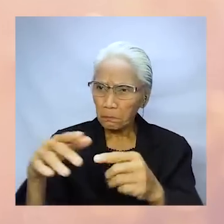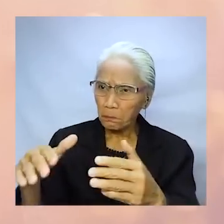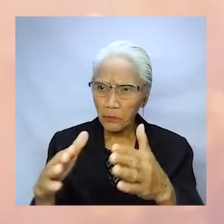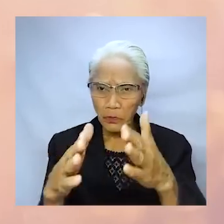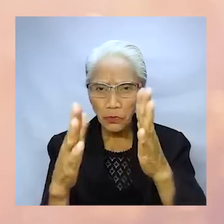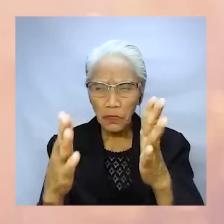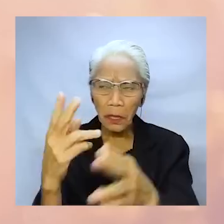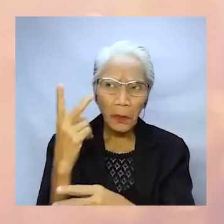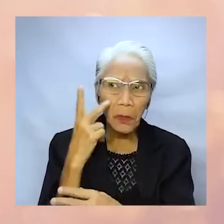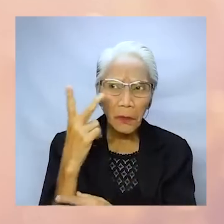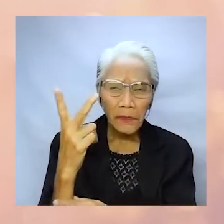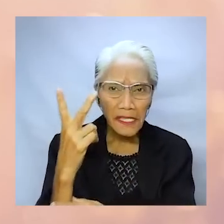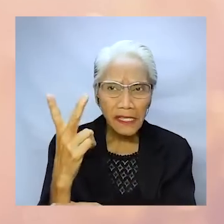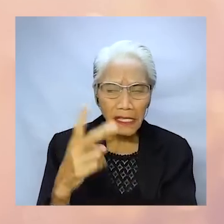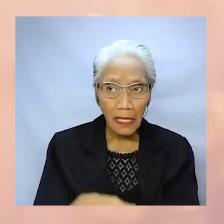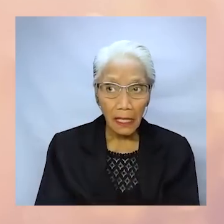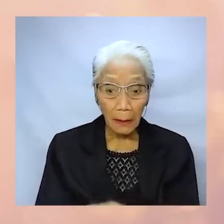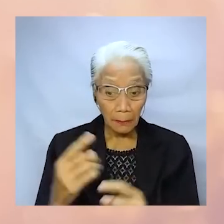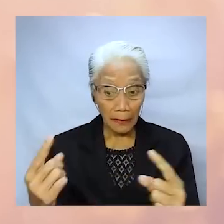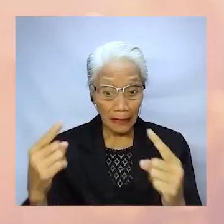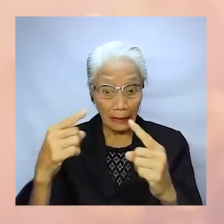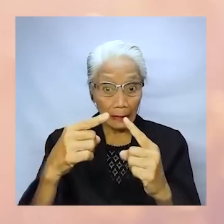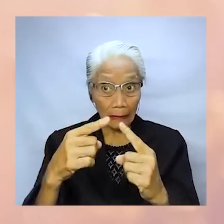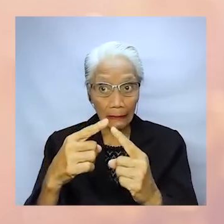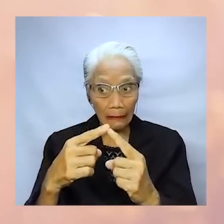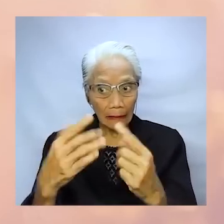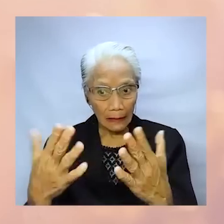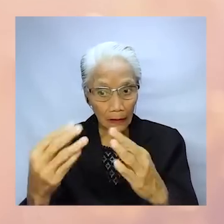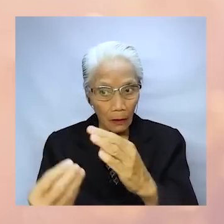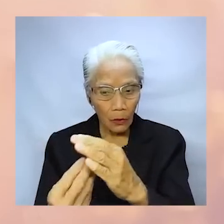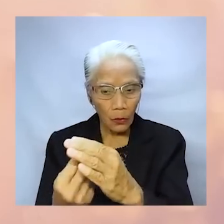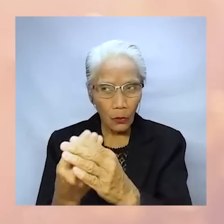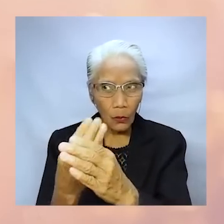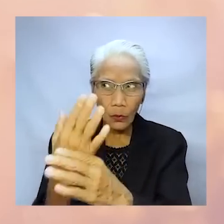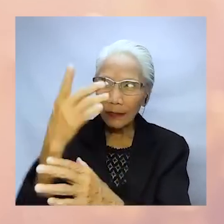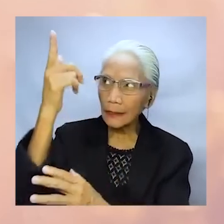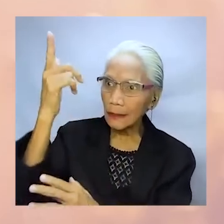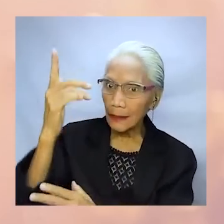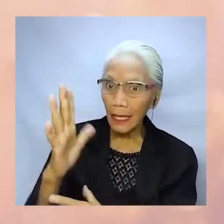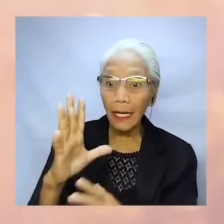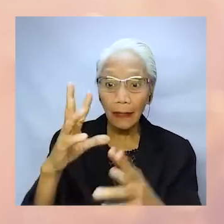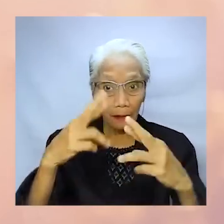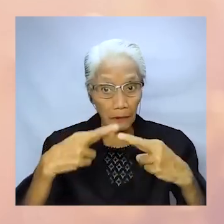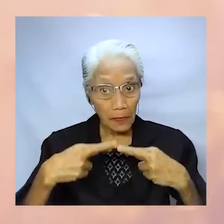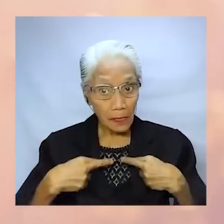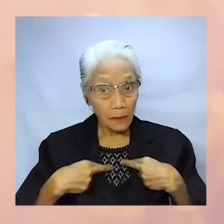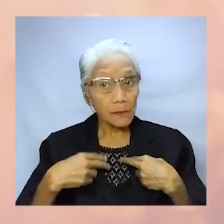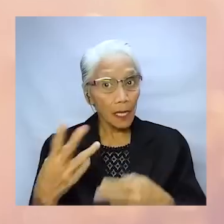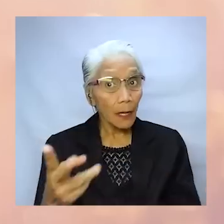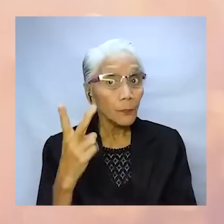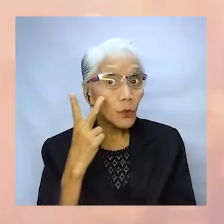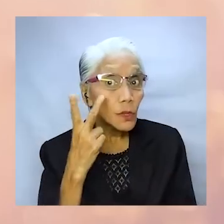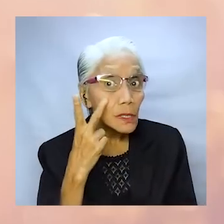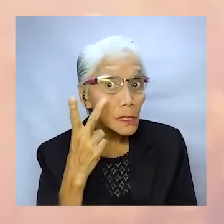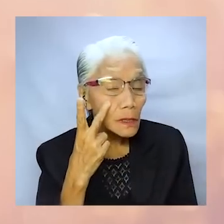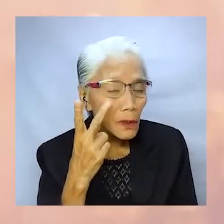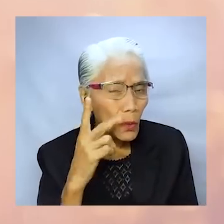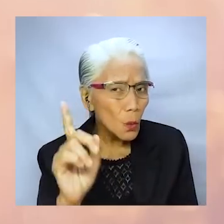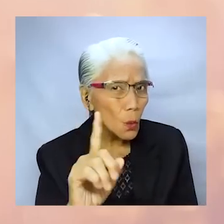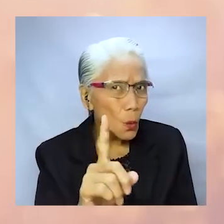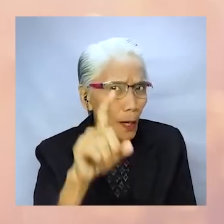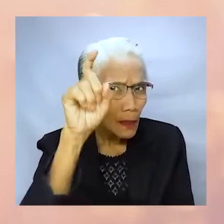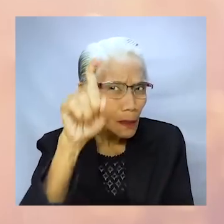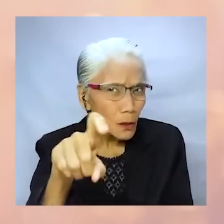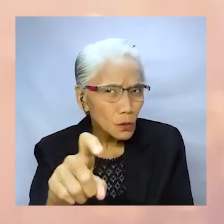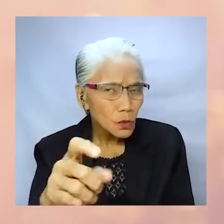until this grace from God was received by him. And he saw what used to be unseen by